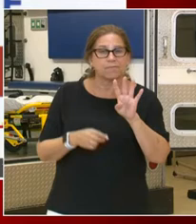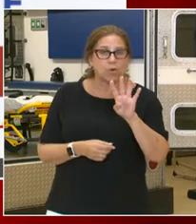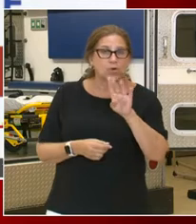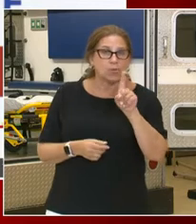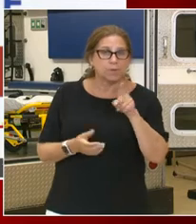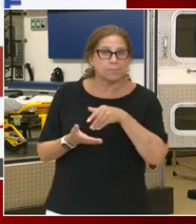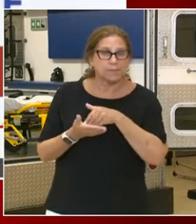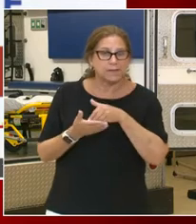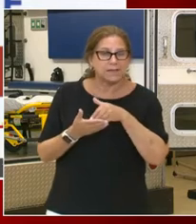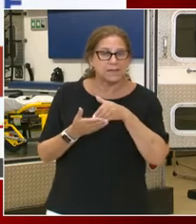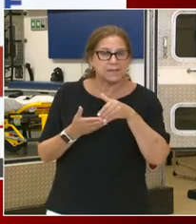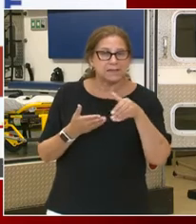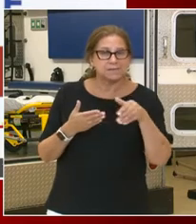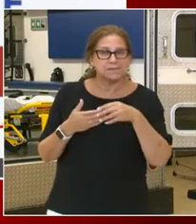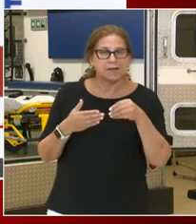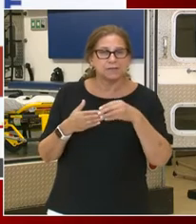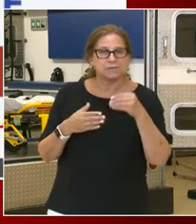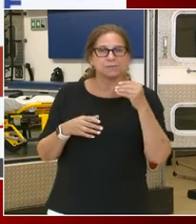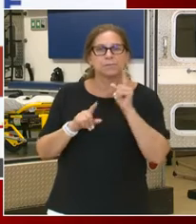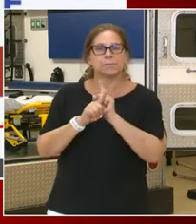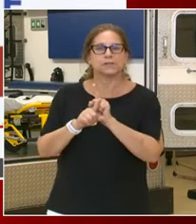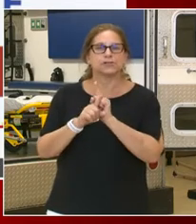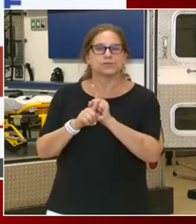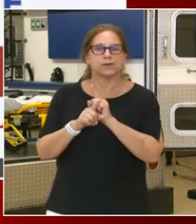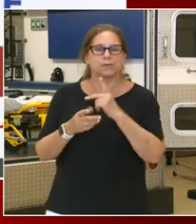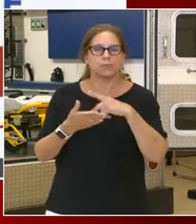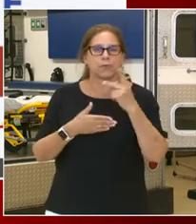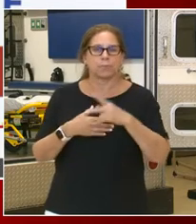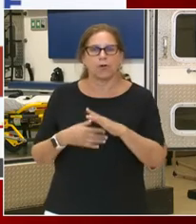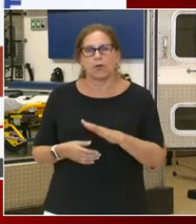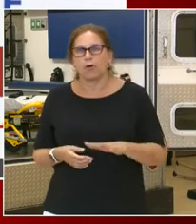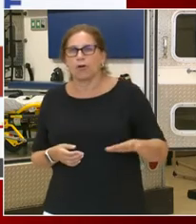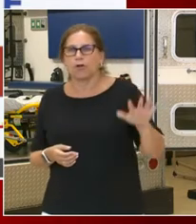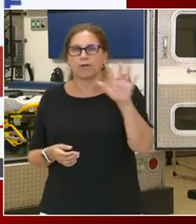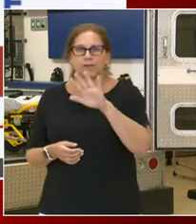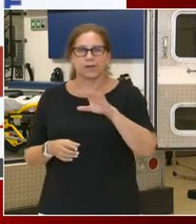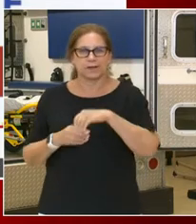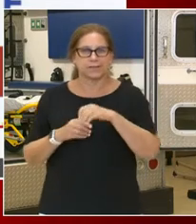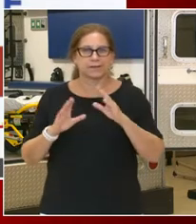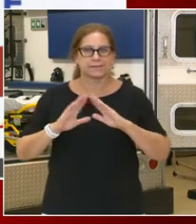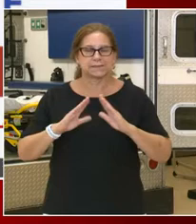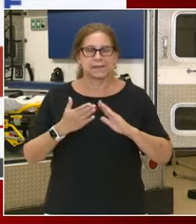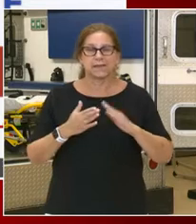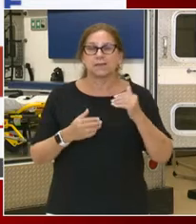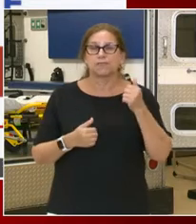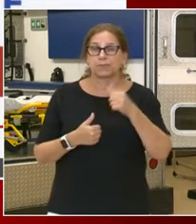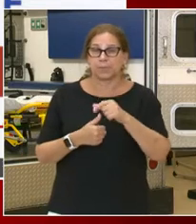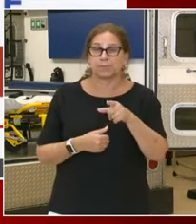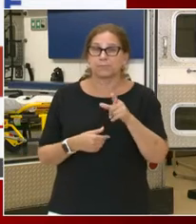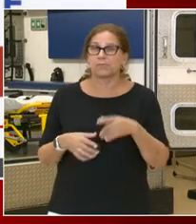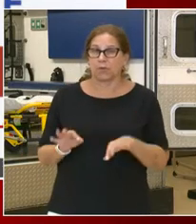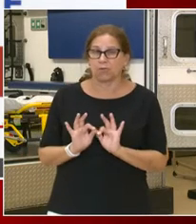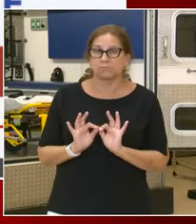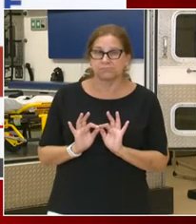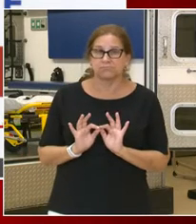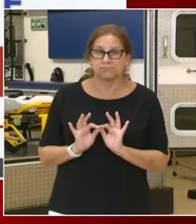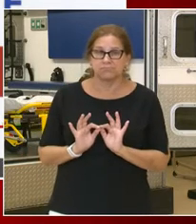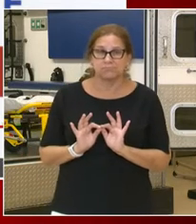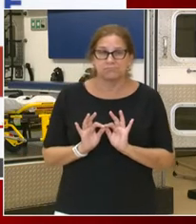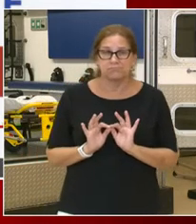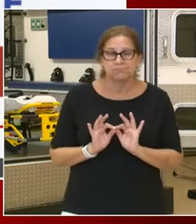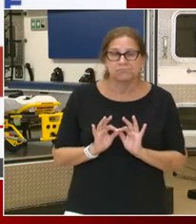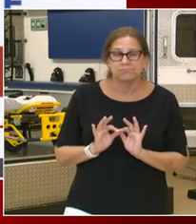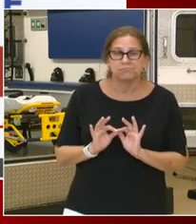high-impact tutoring that will occur all over the city. And remember, that's a central supplement to the hundreds of millions of dollars